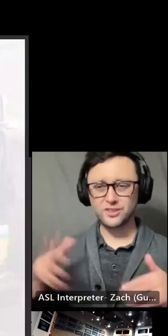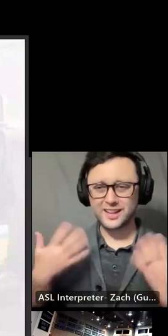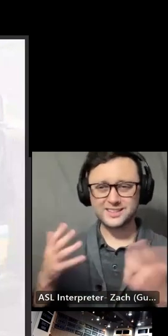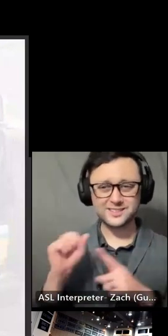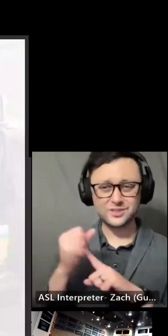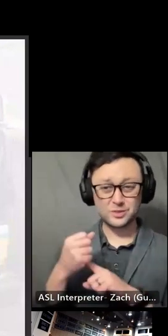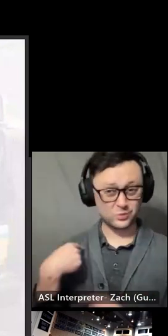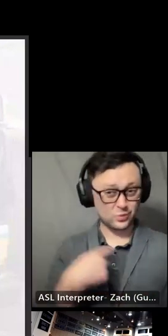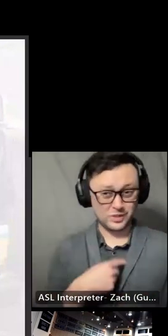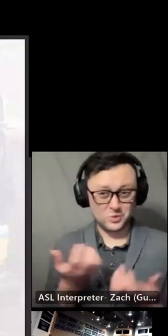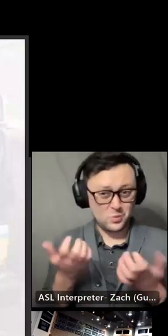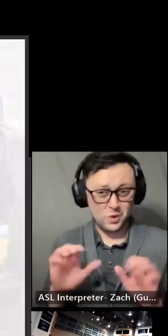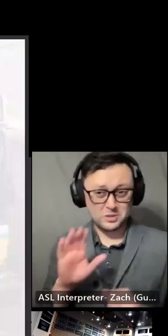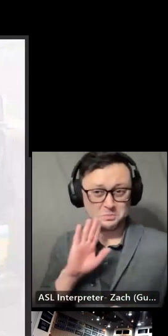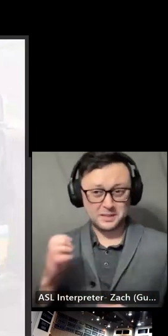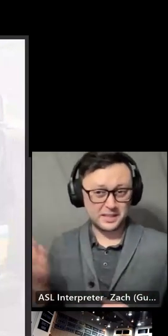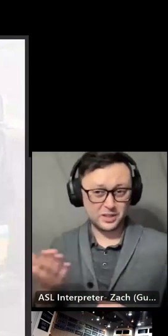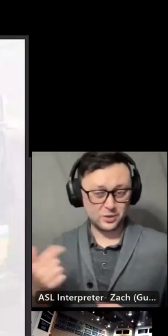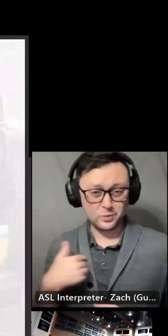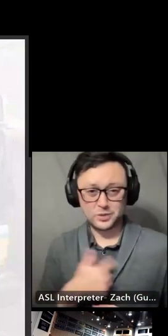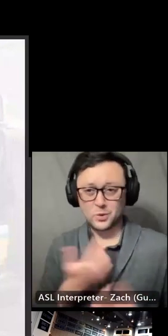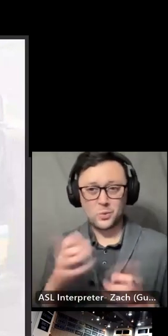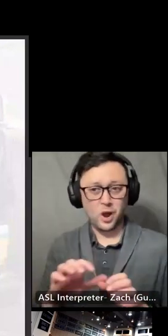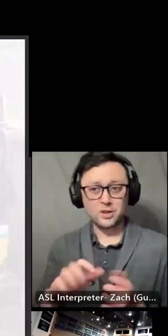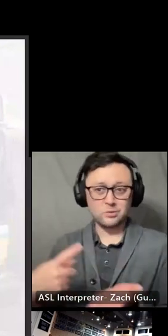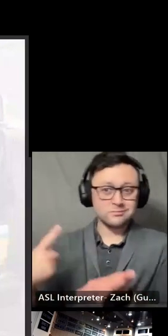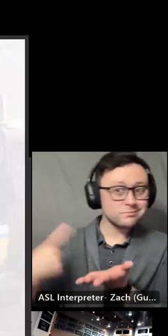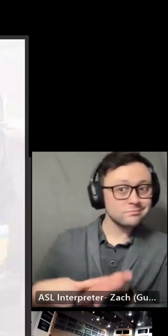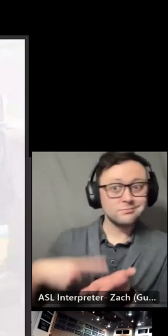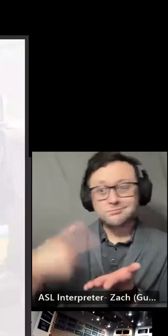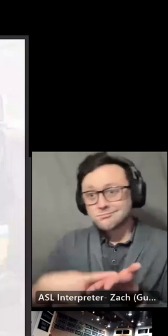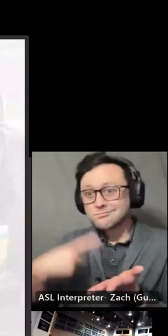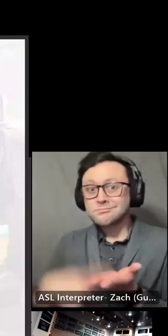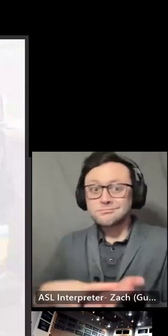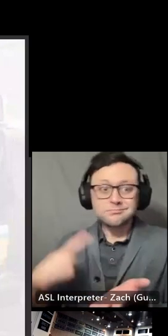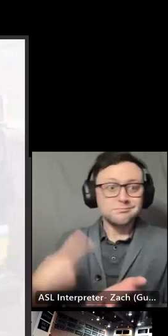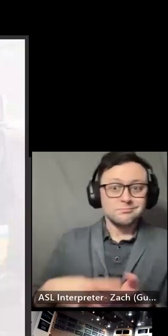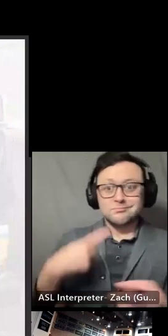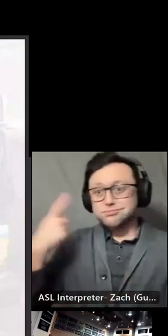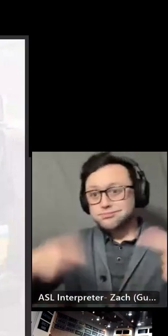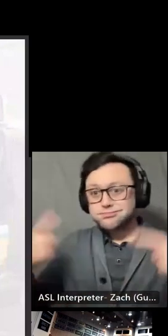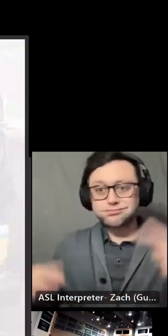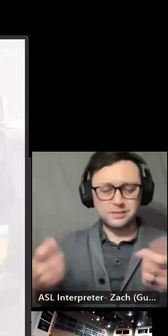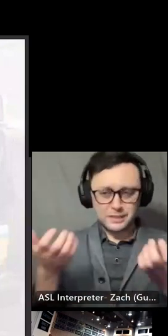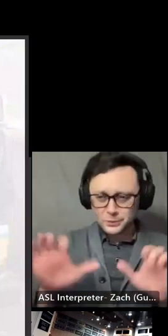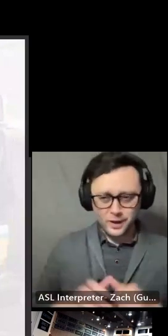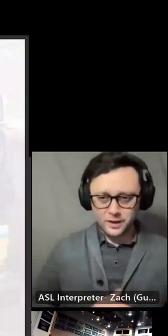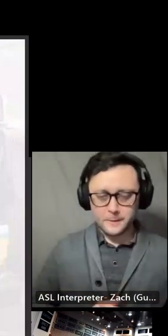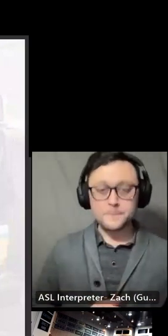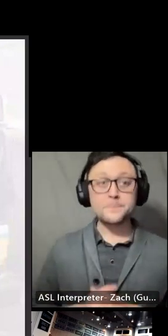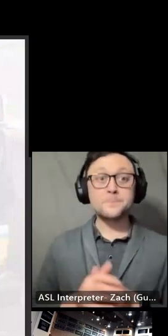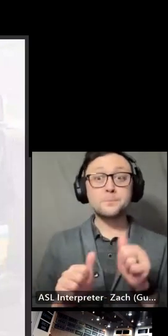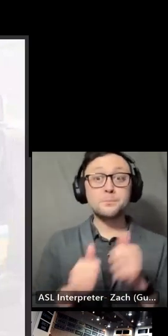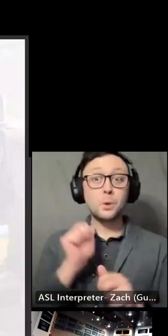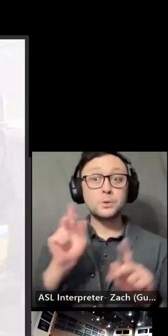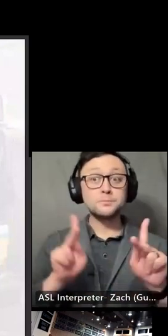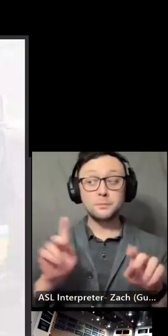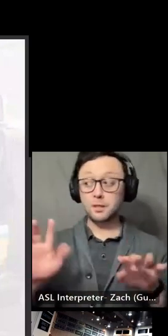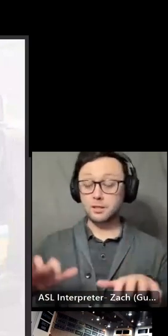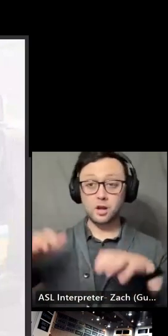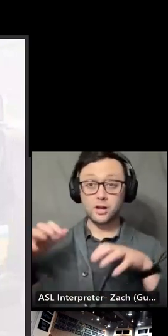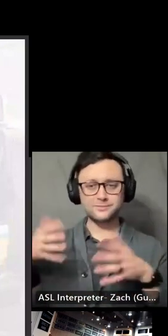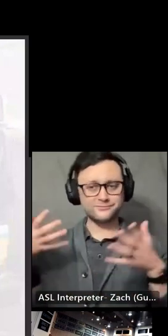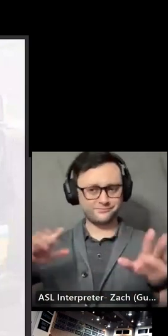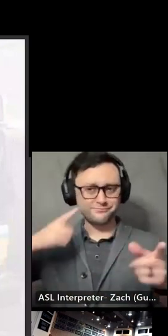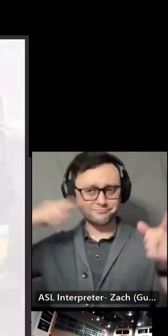want to be here. None of us want to be working on this way and having this argument. And most of everybody in the audience here